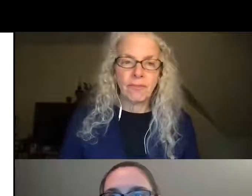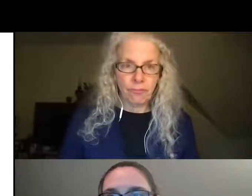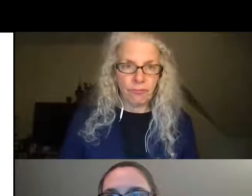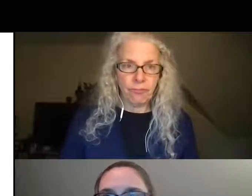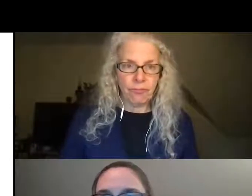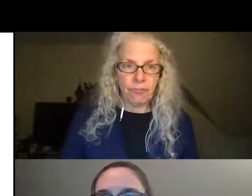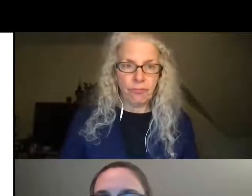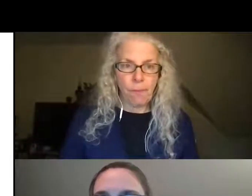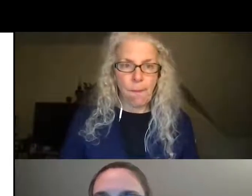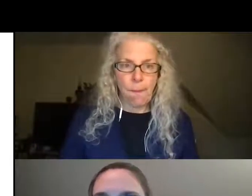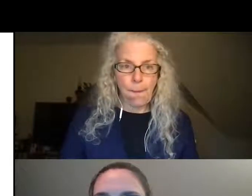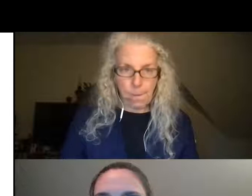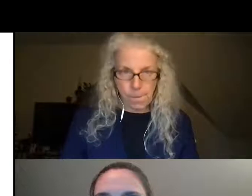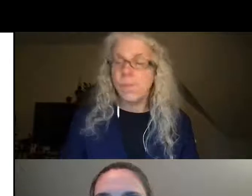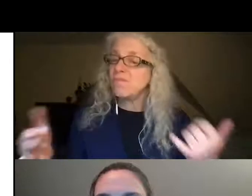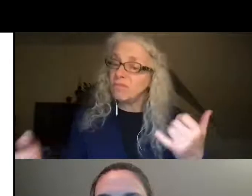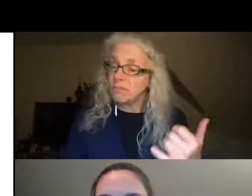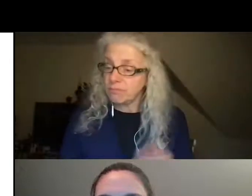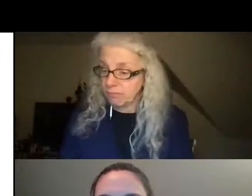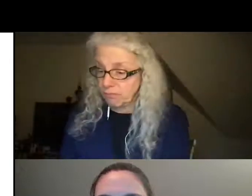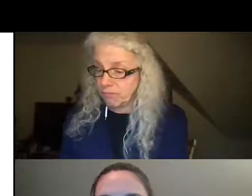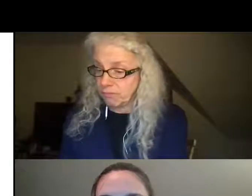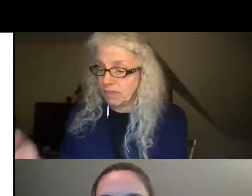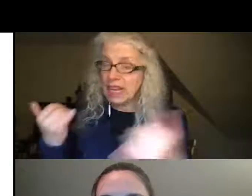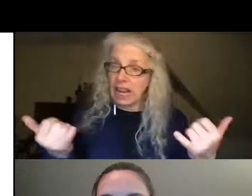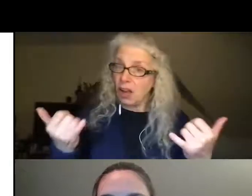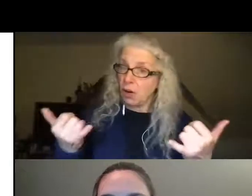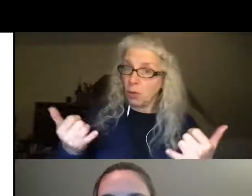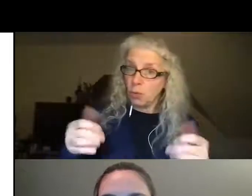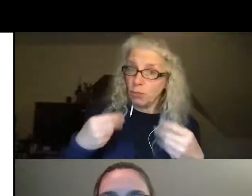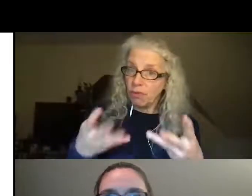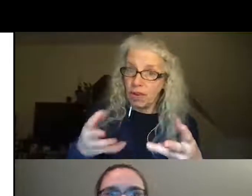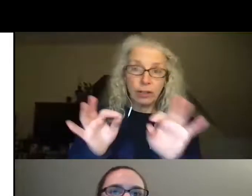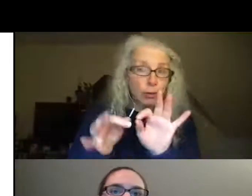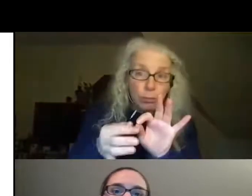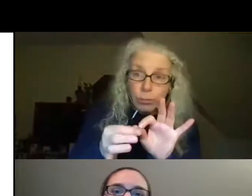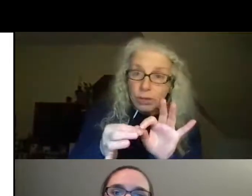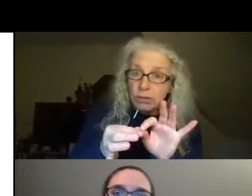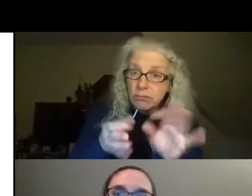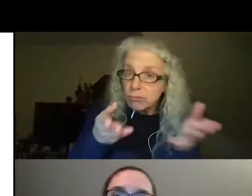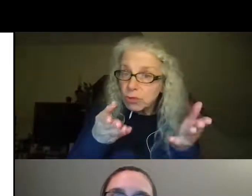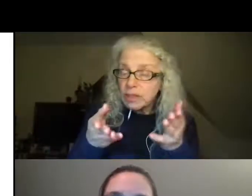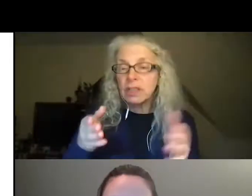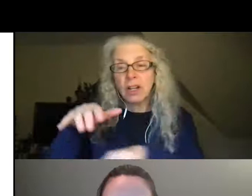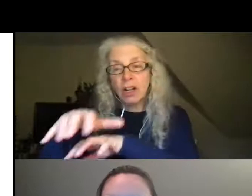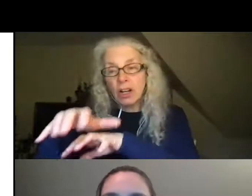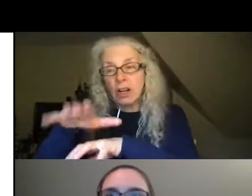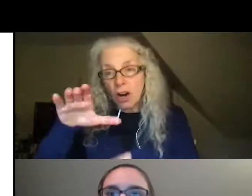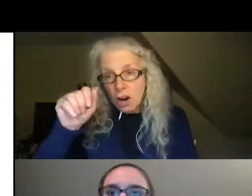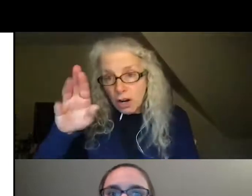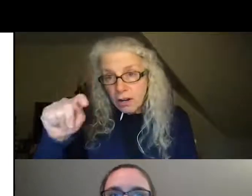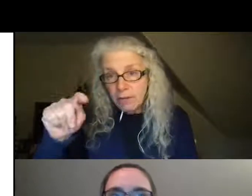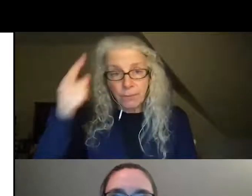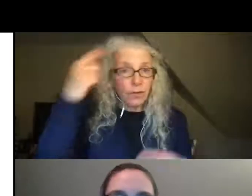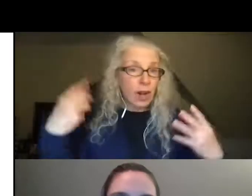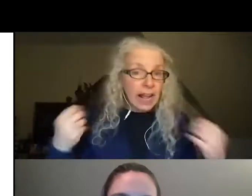So we currently provide interpreter services and CART services for healthcare